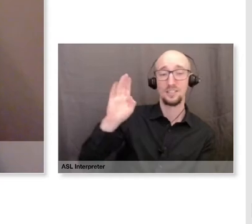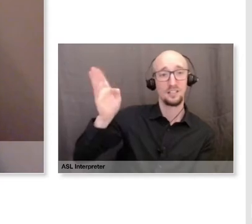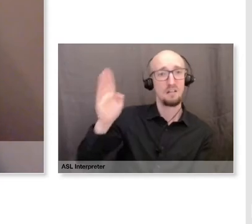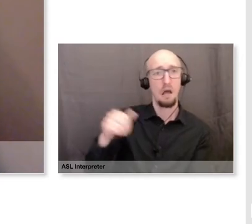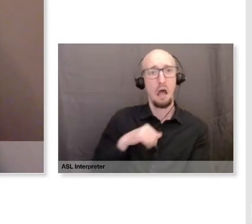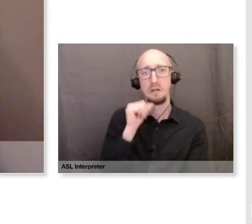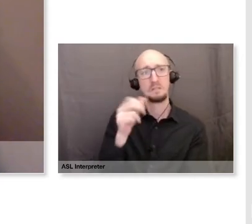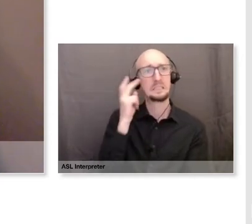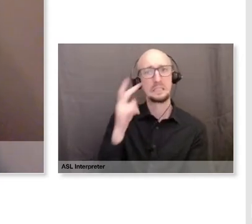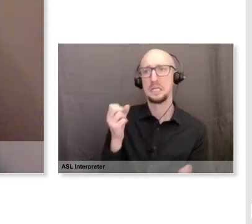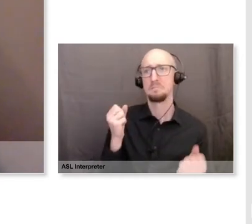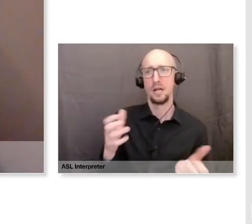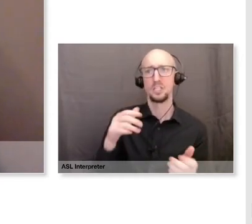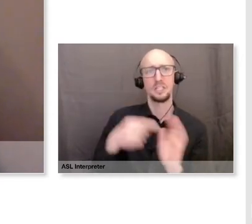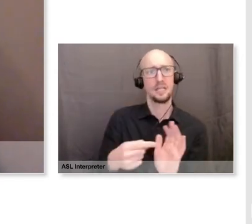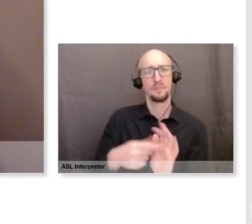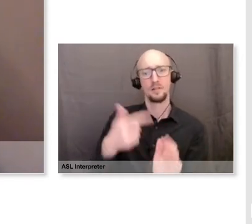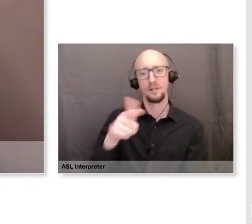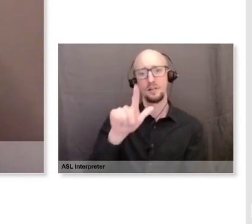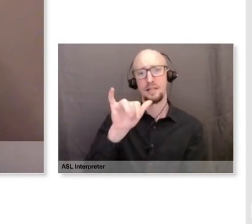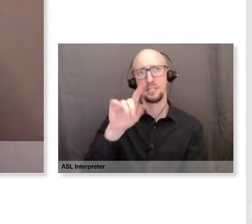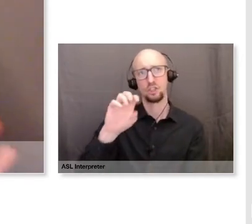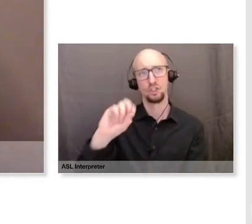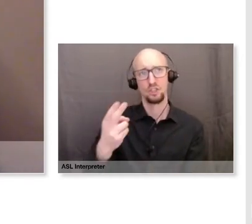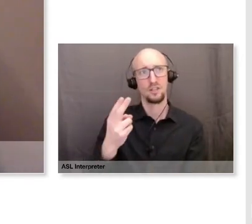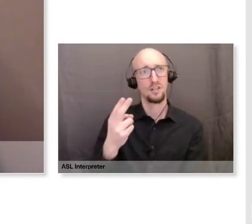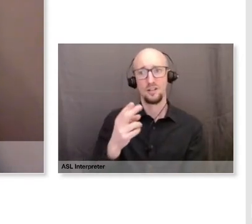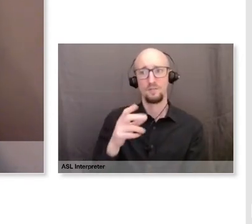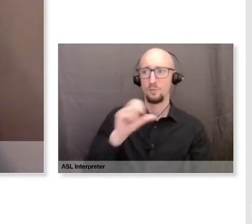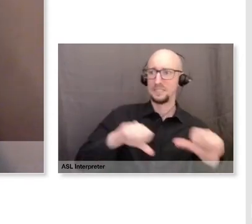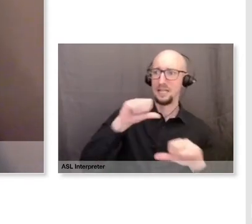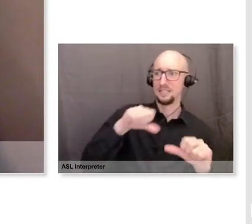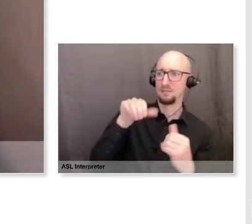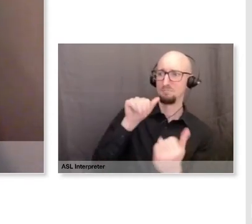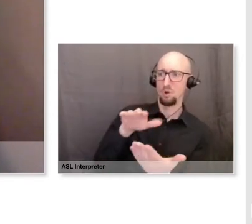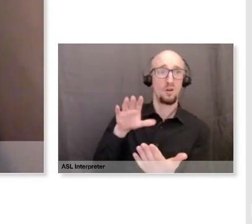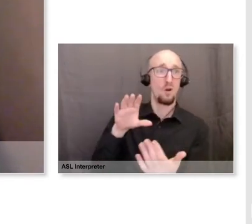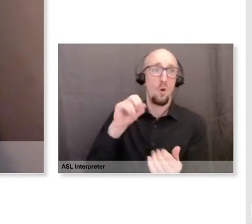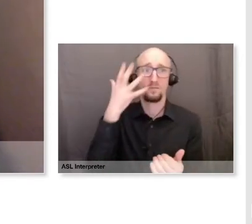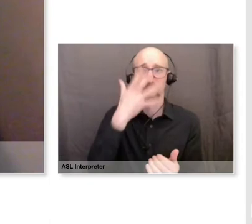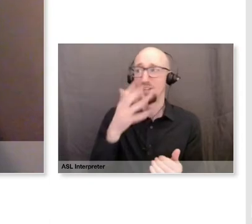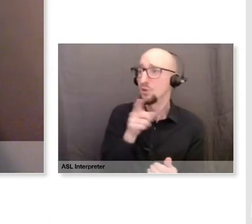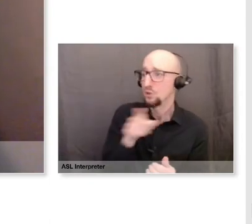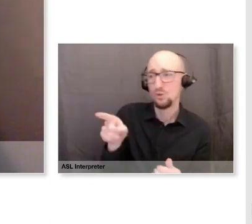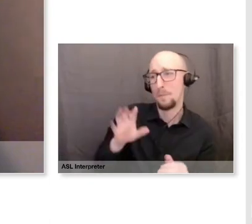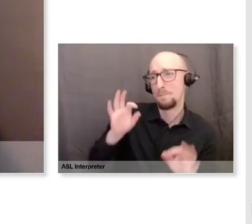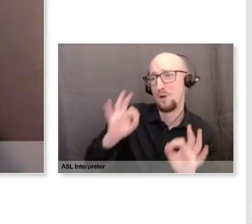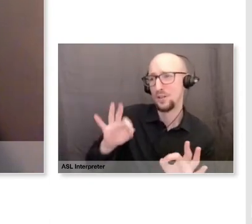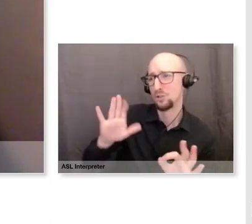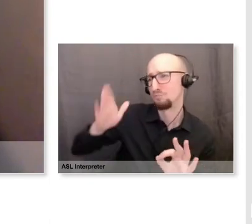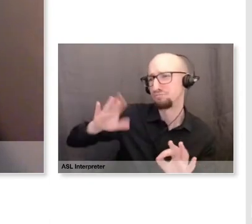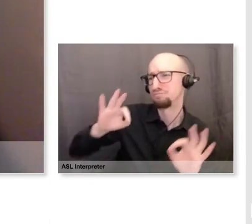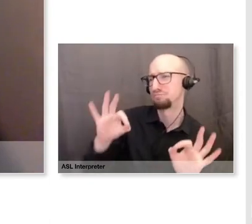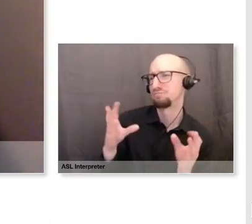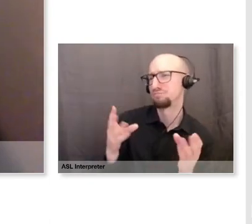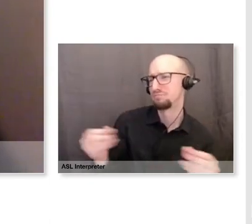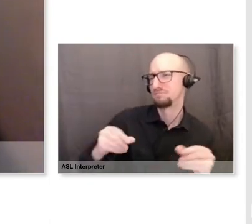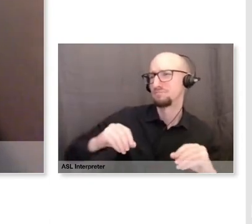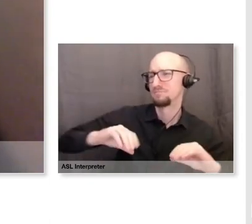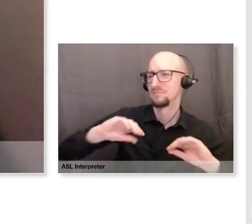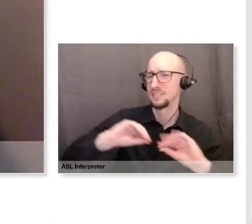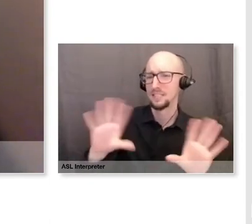not what I can say for a scientific point of view. You guys are perfect. However, the aesthetic